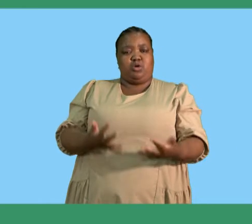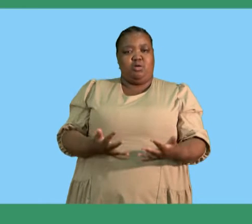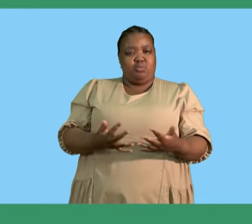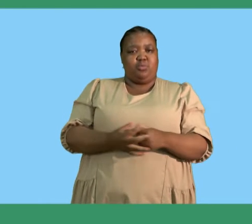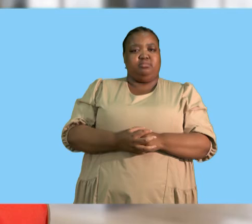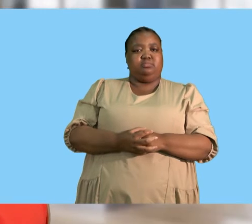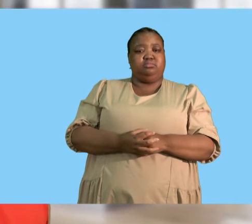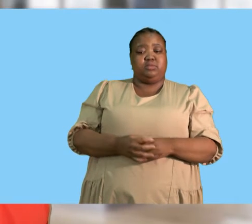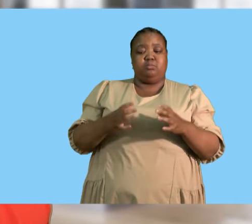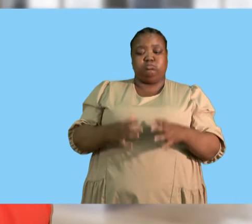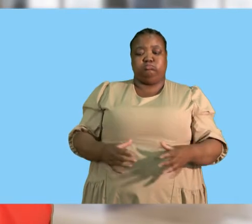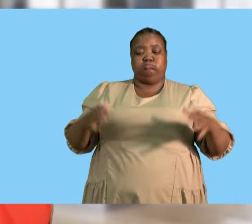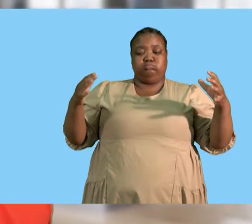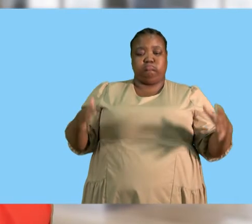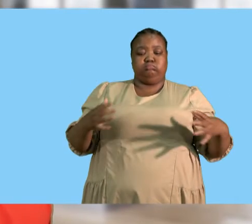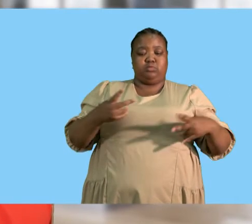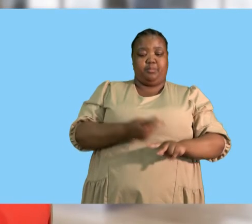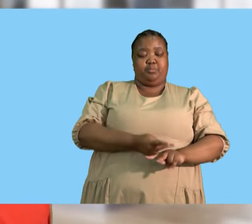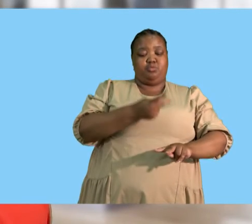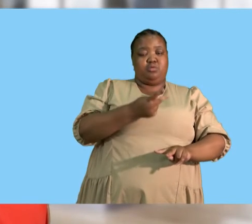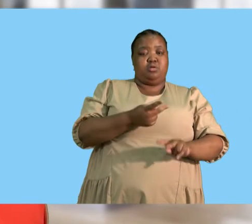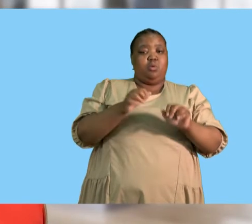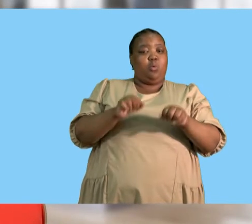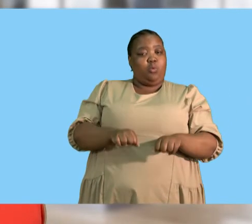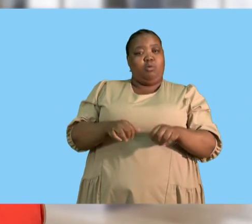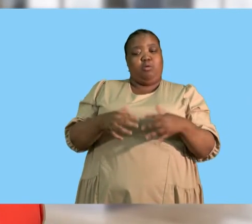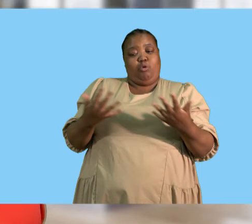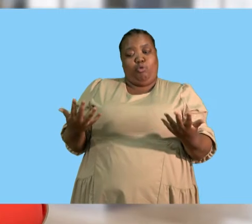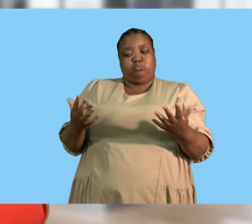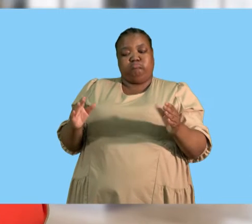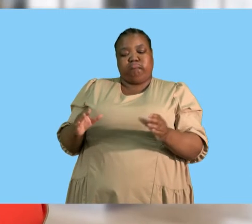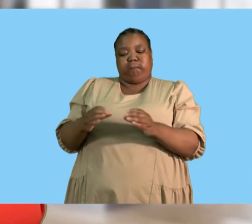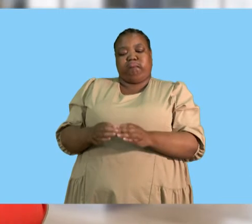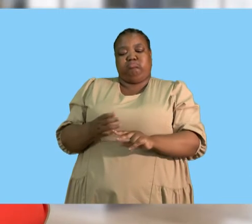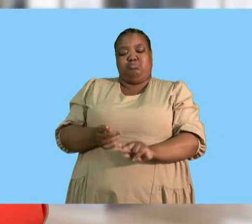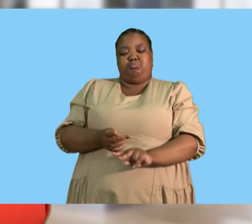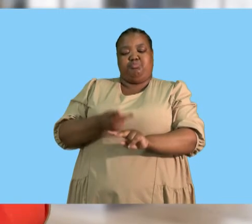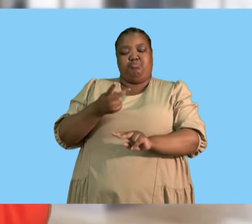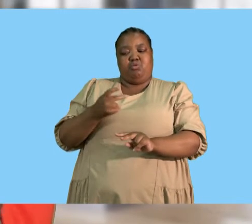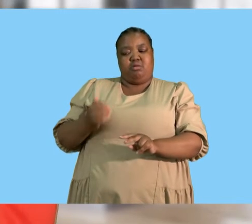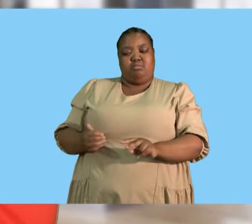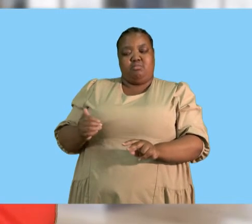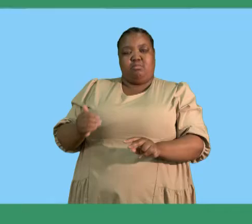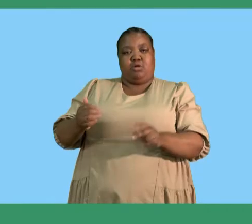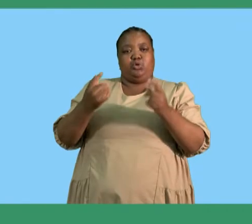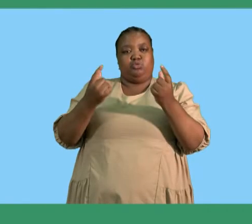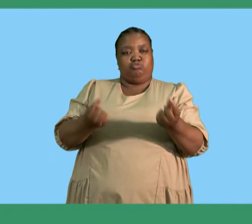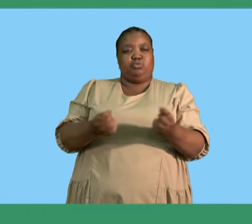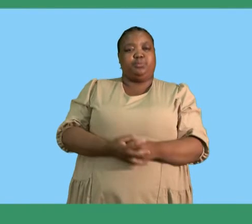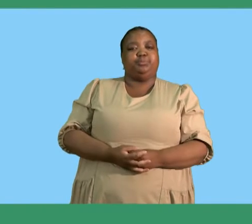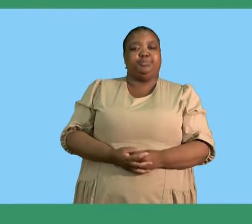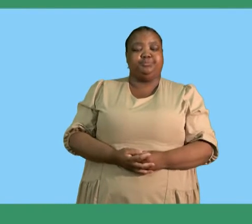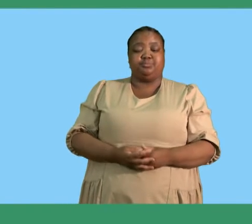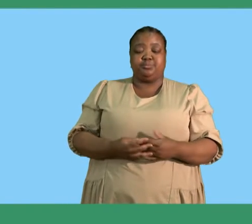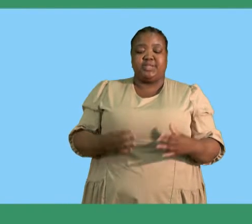you want to produce mass production, or you are going to produce smaller products at a time? You must